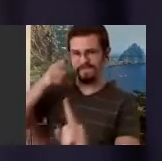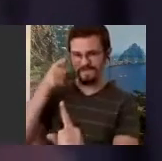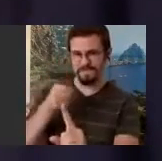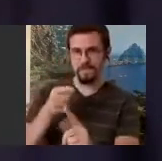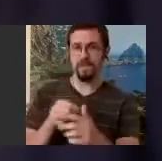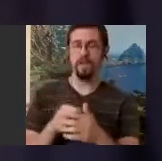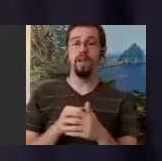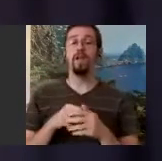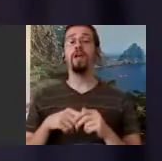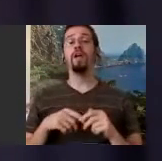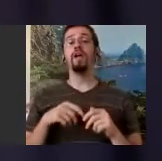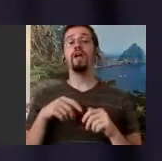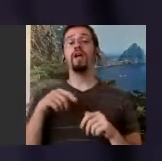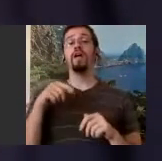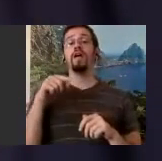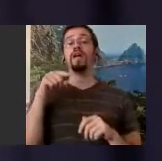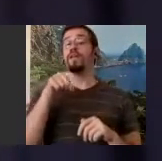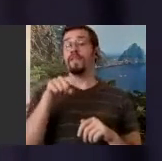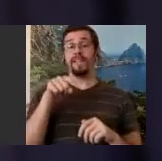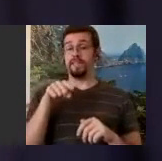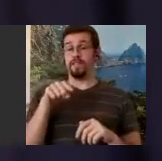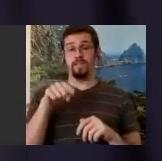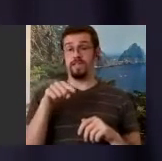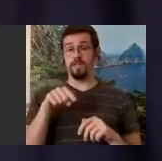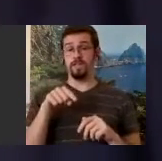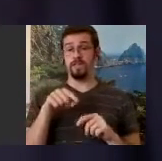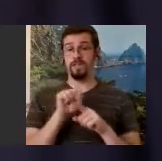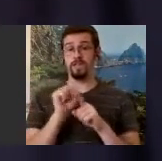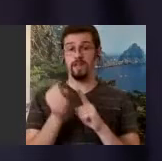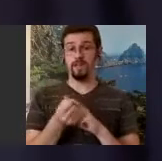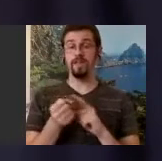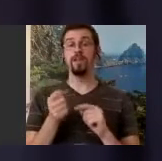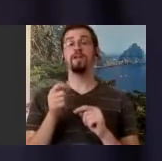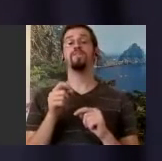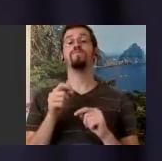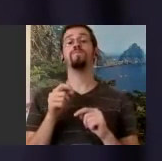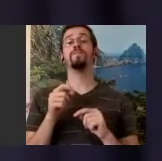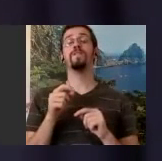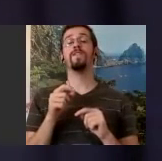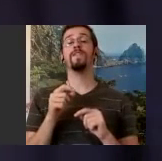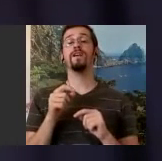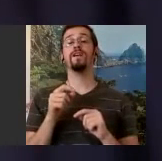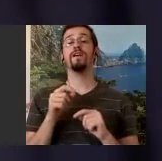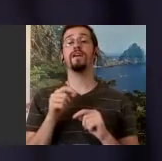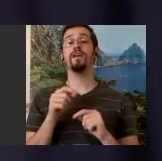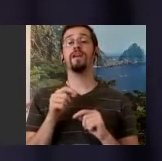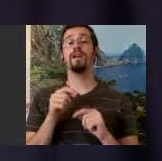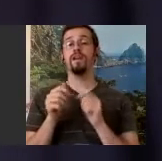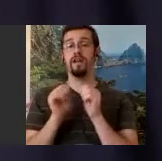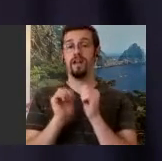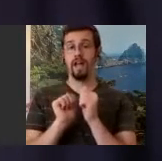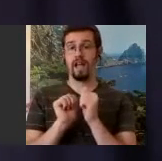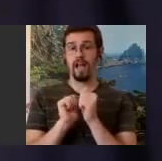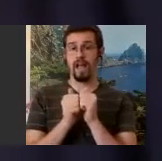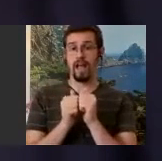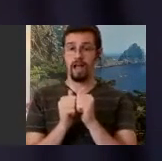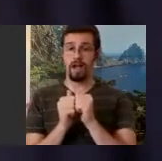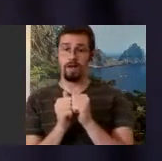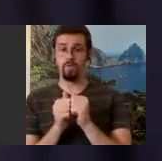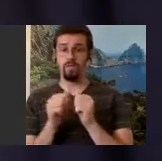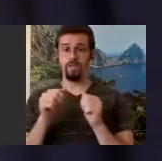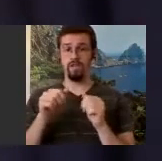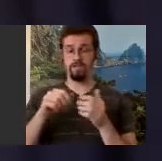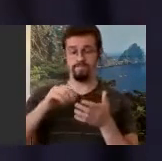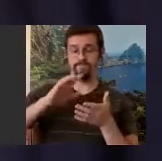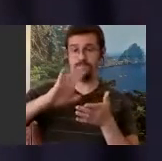And in this case, the instructions are that the musician is supposed to use the cartridges that connect to the needles in phonographs